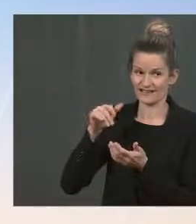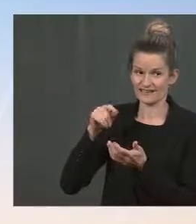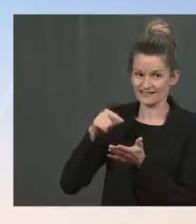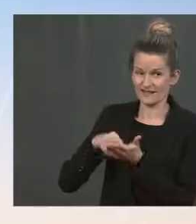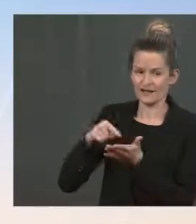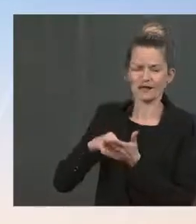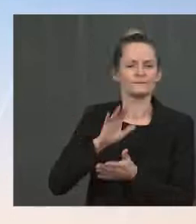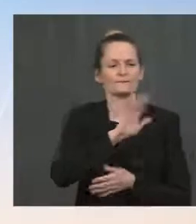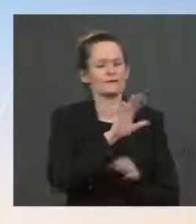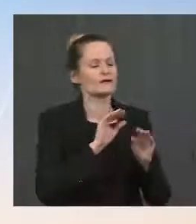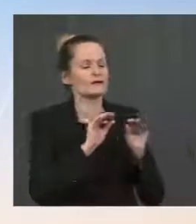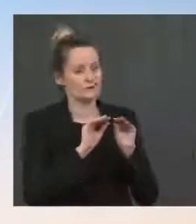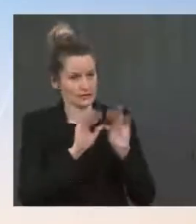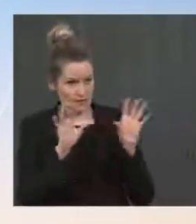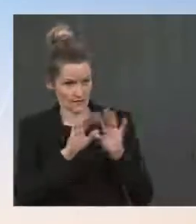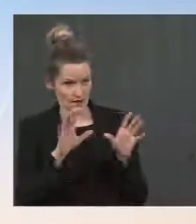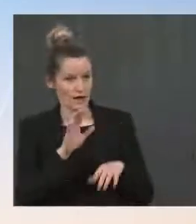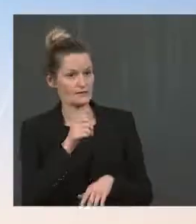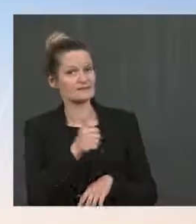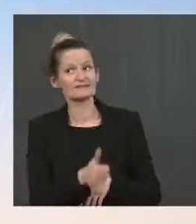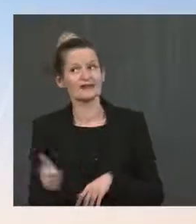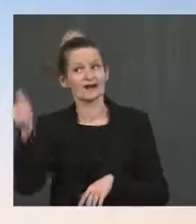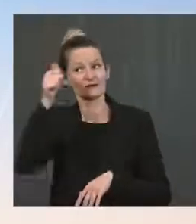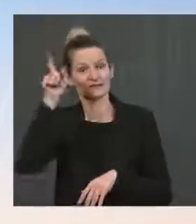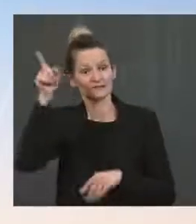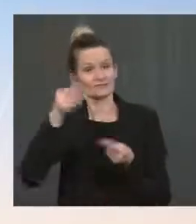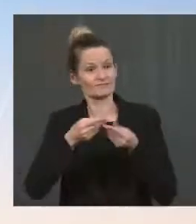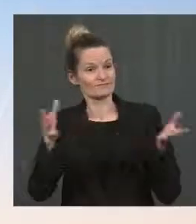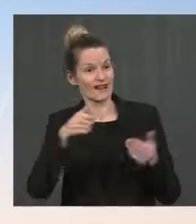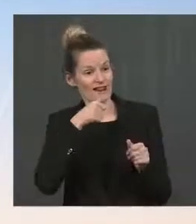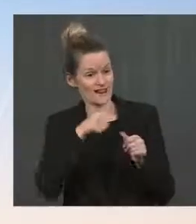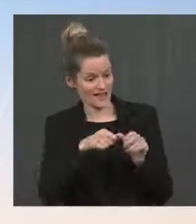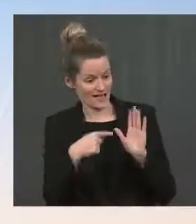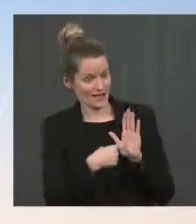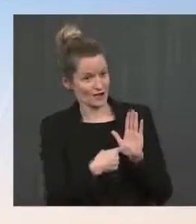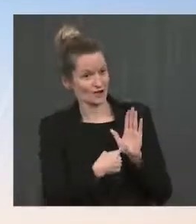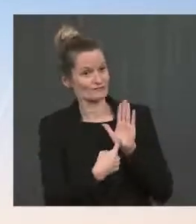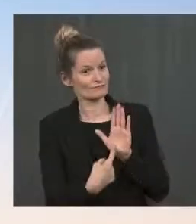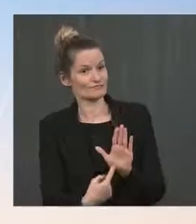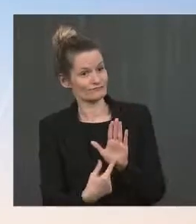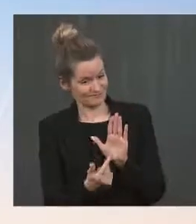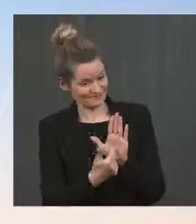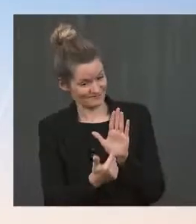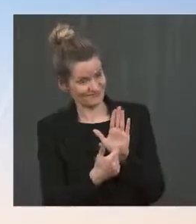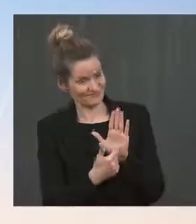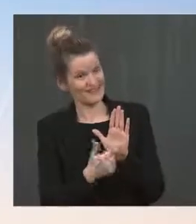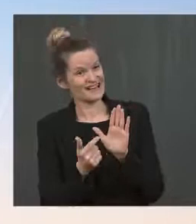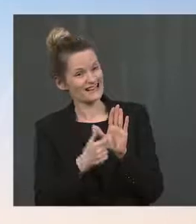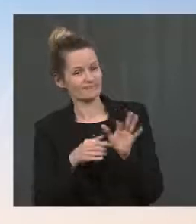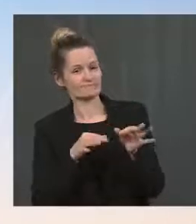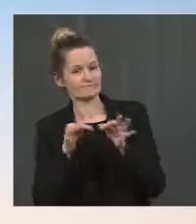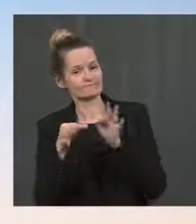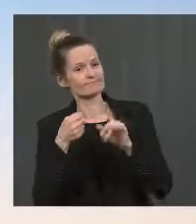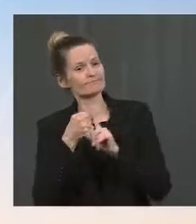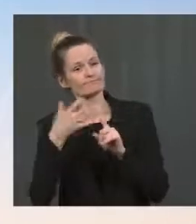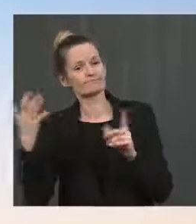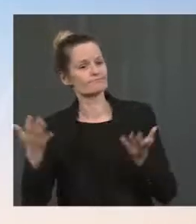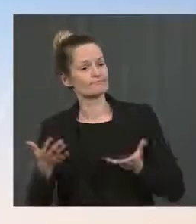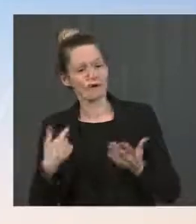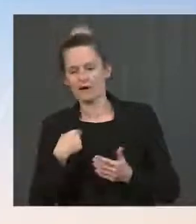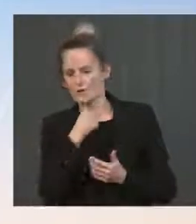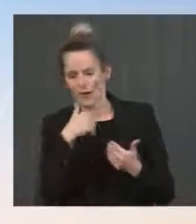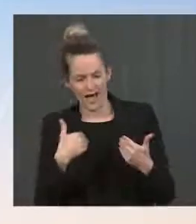Secretary's letter, she also conveyed that because of the fact that we don't have all of the information at this point